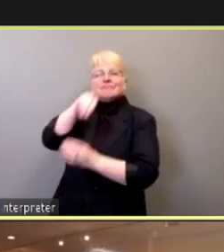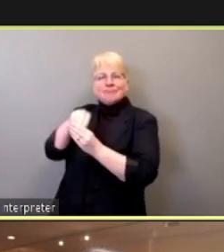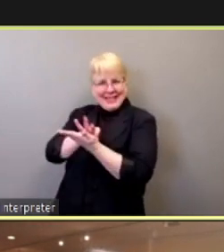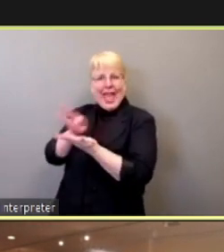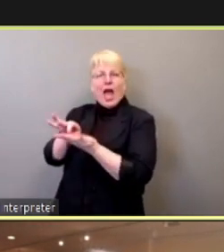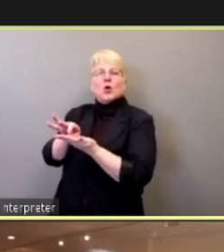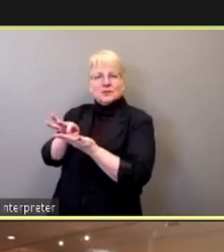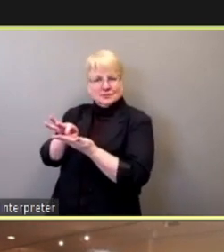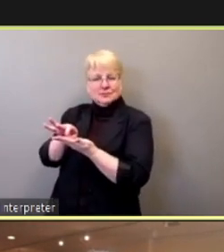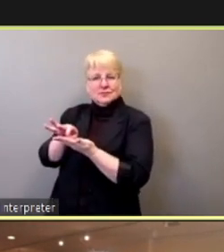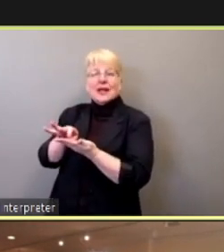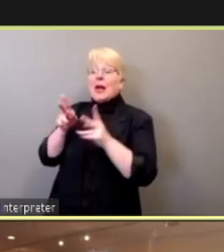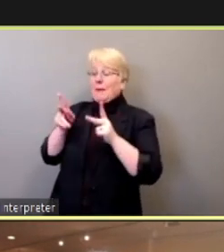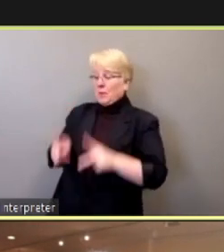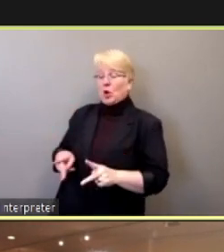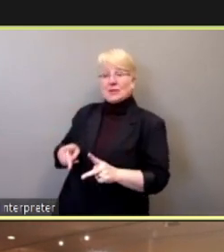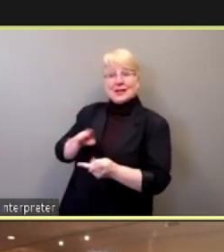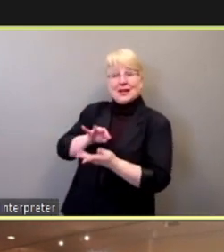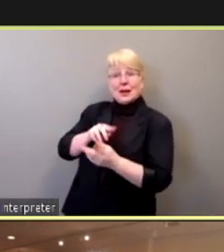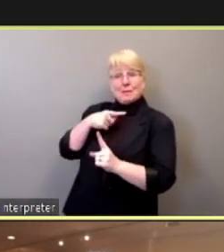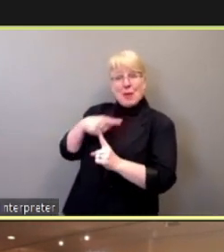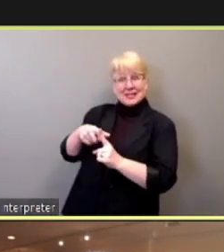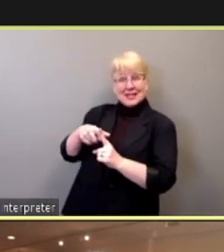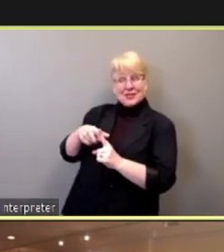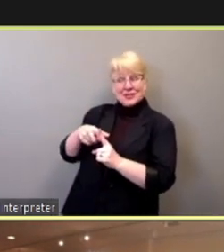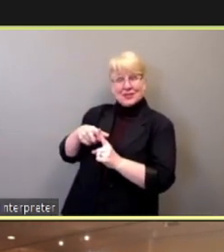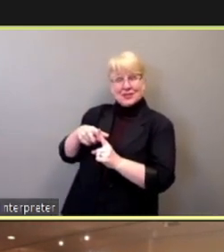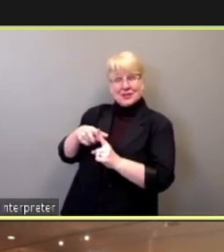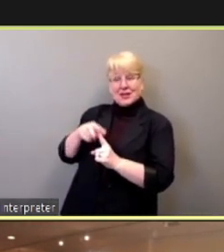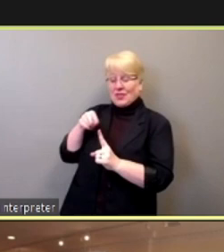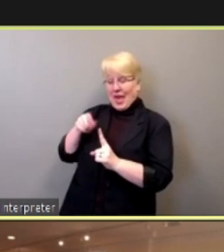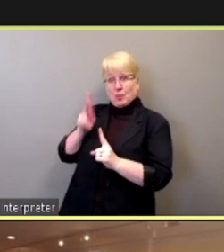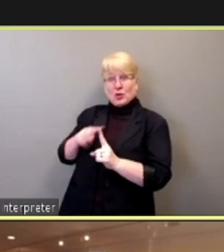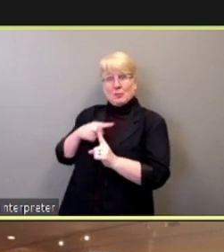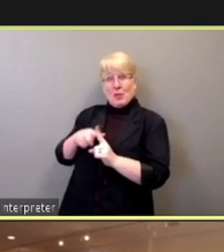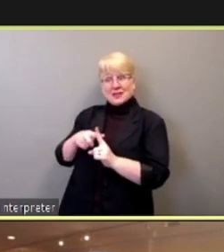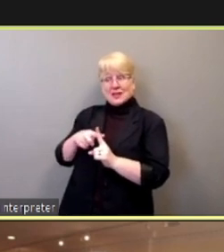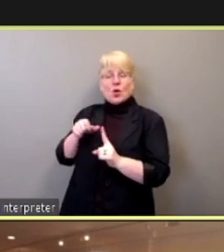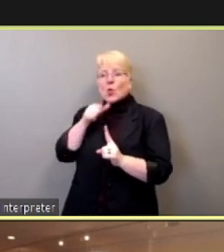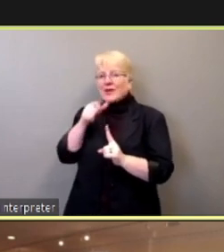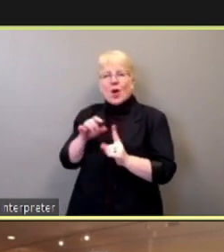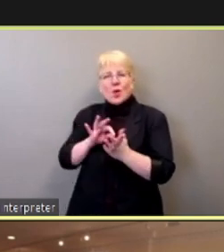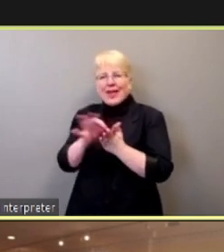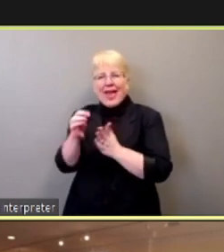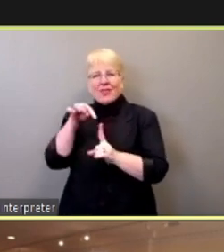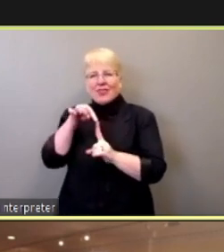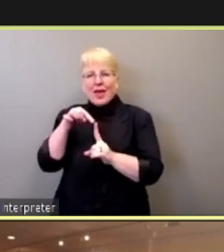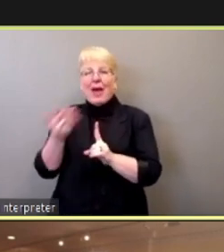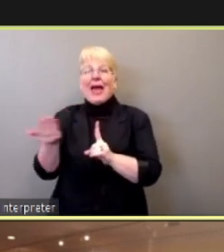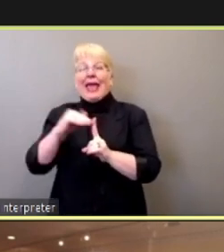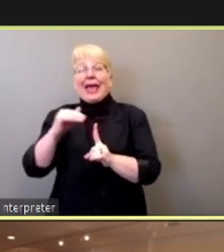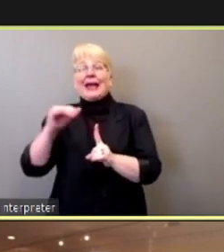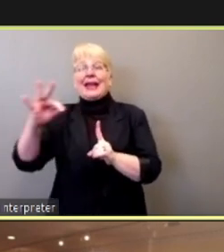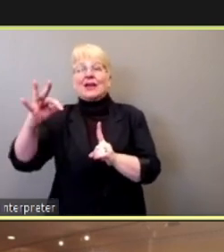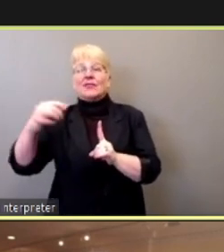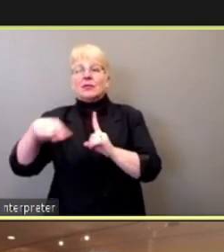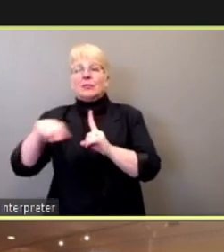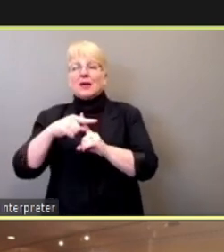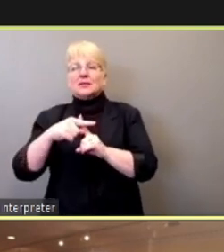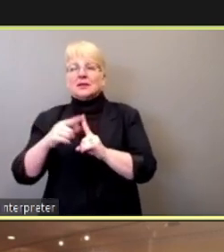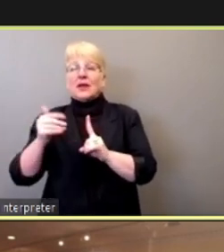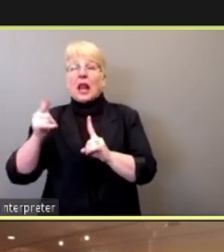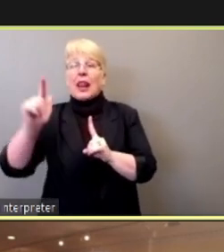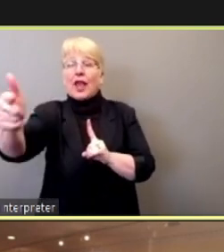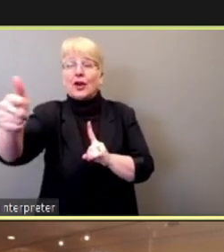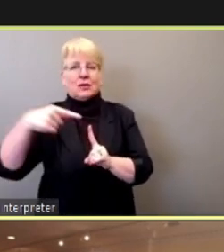is positive, then we don't count tests going forward. Came up in the summer about duplicate positive tests. We don't count